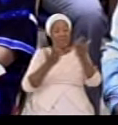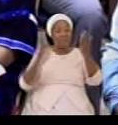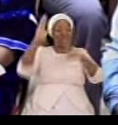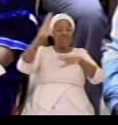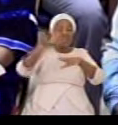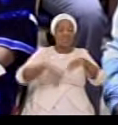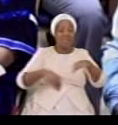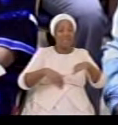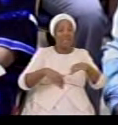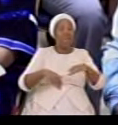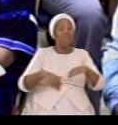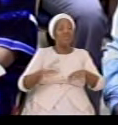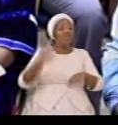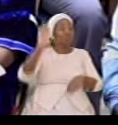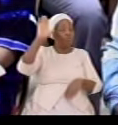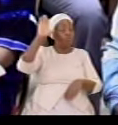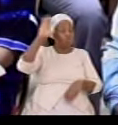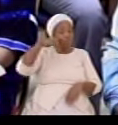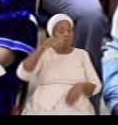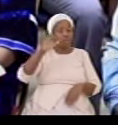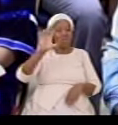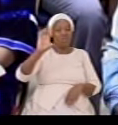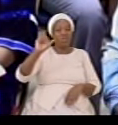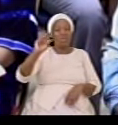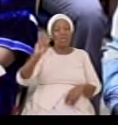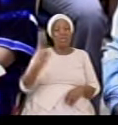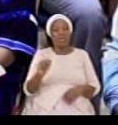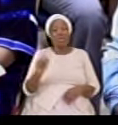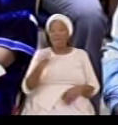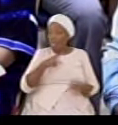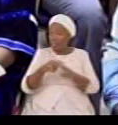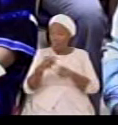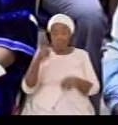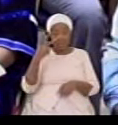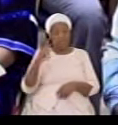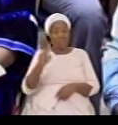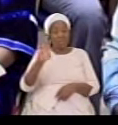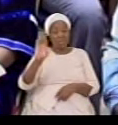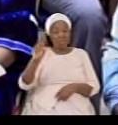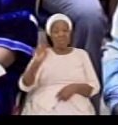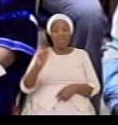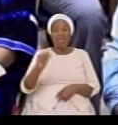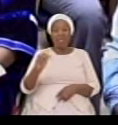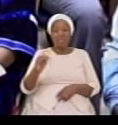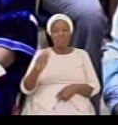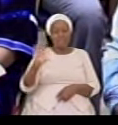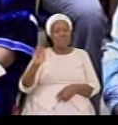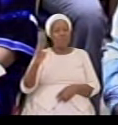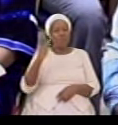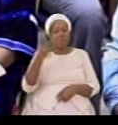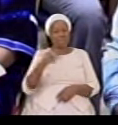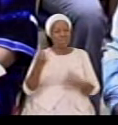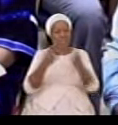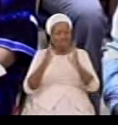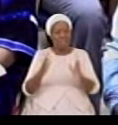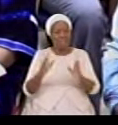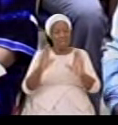than stubborn Cain. As you look at Cain, he was a sinner. Abel